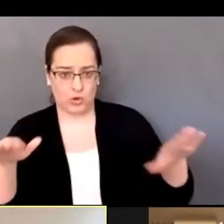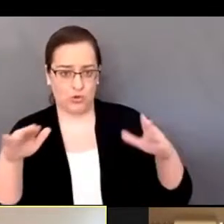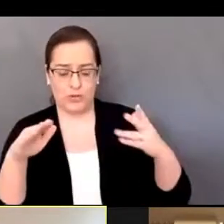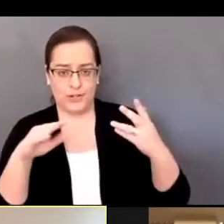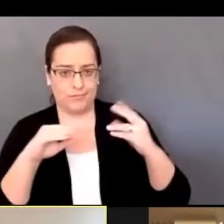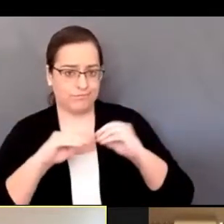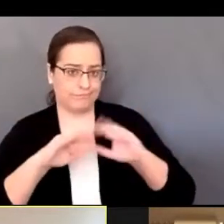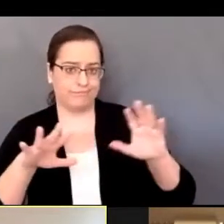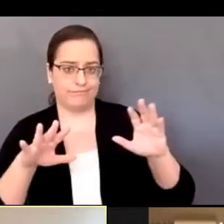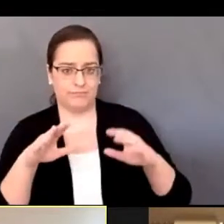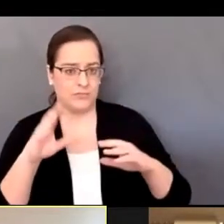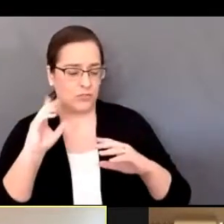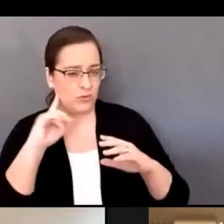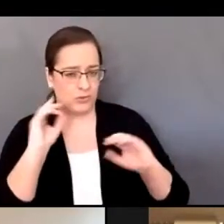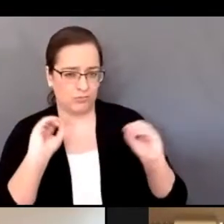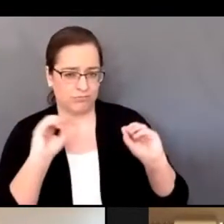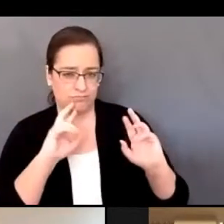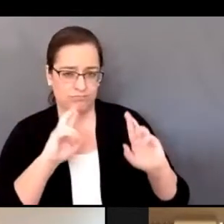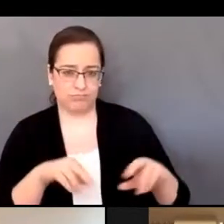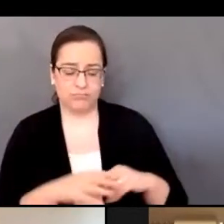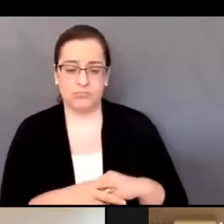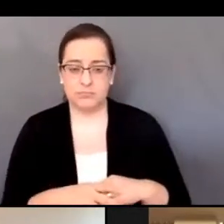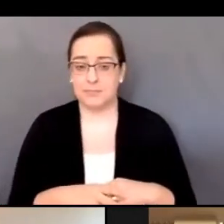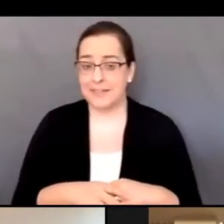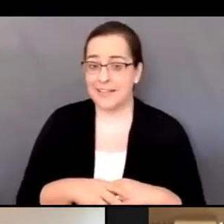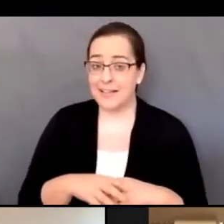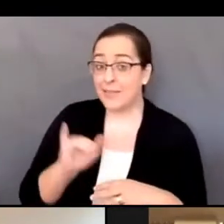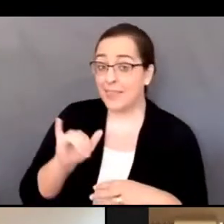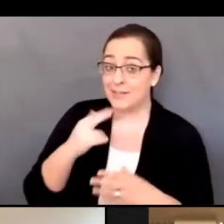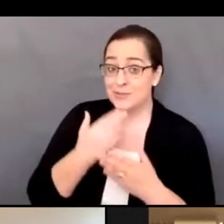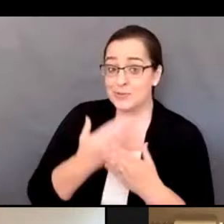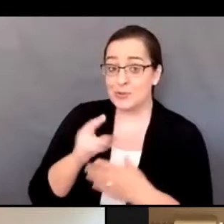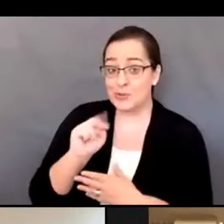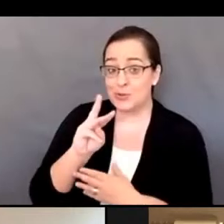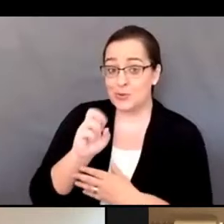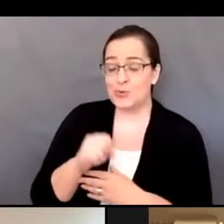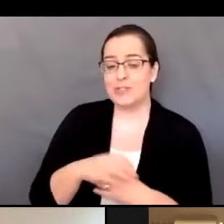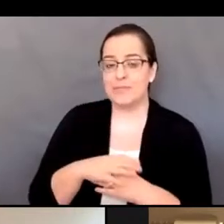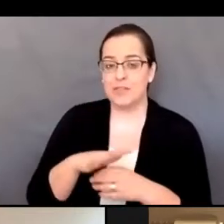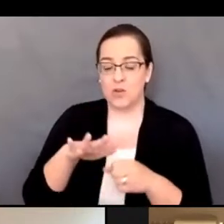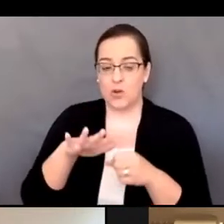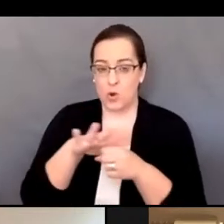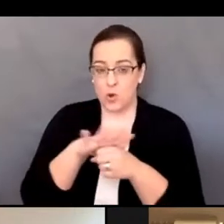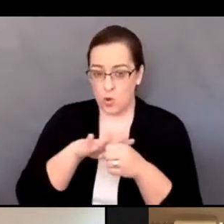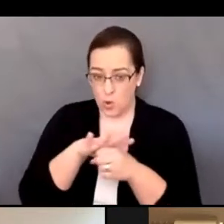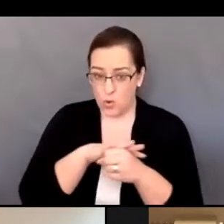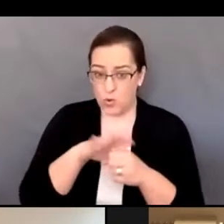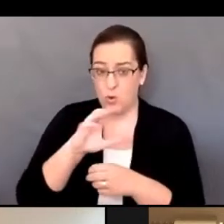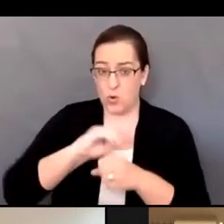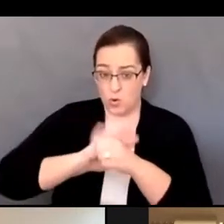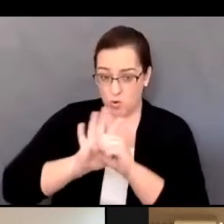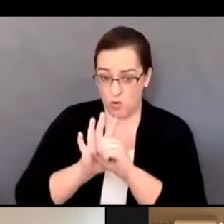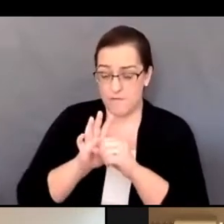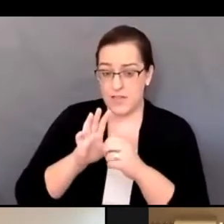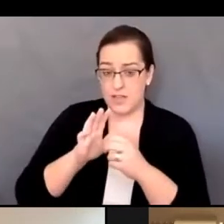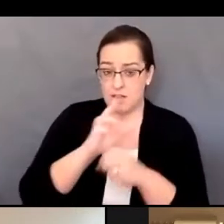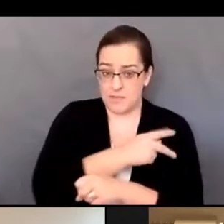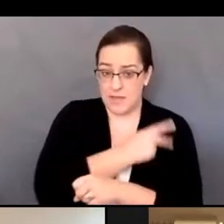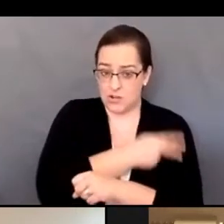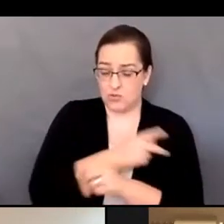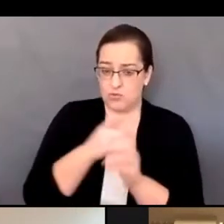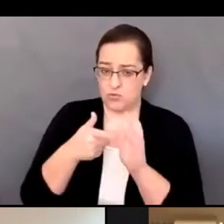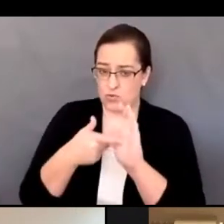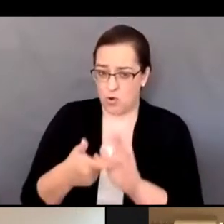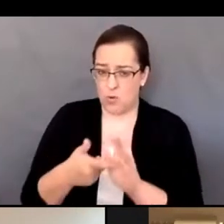to me at all. That's good news. Are local COVID patients showing susceptibility to blood